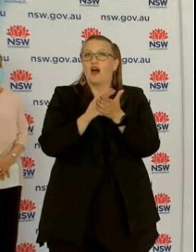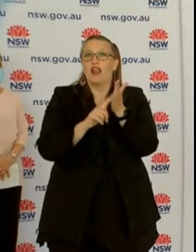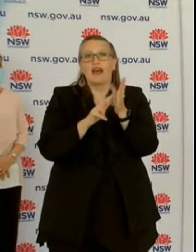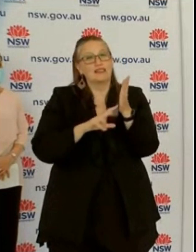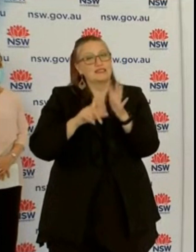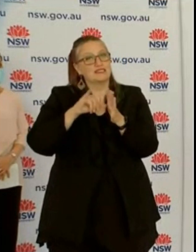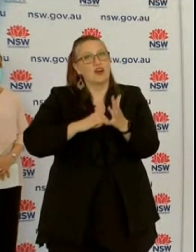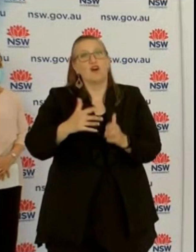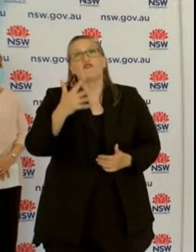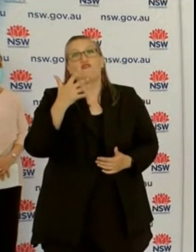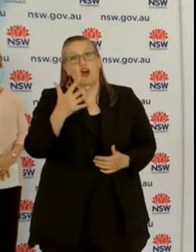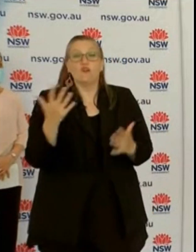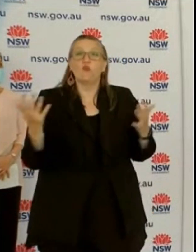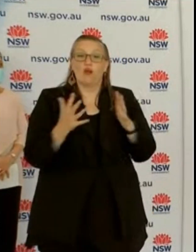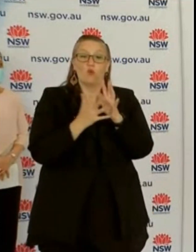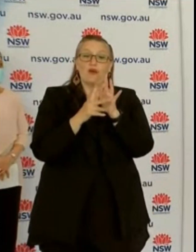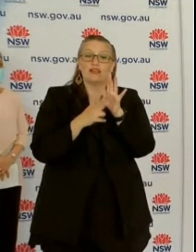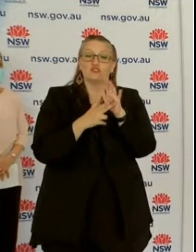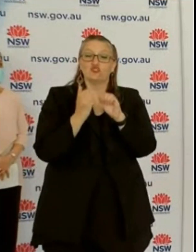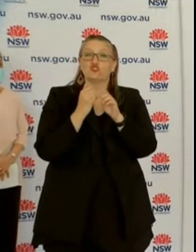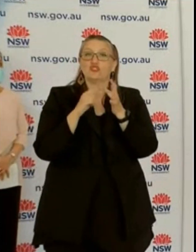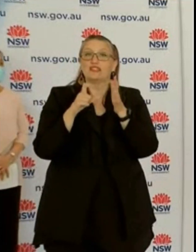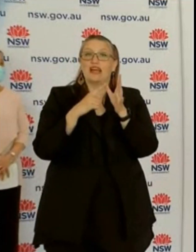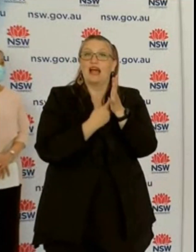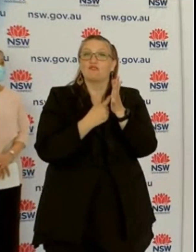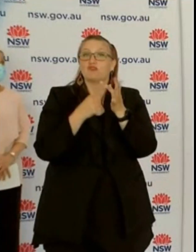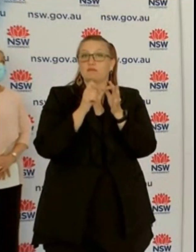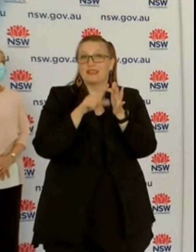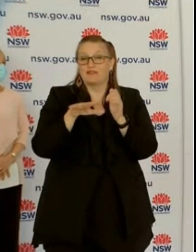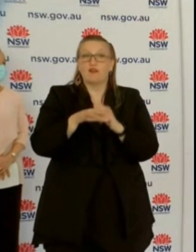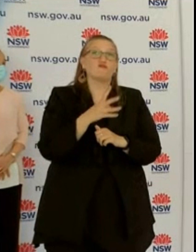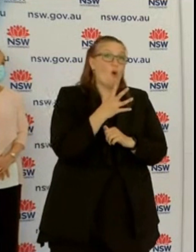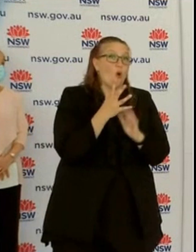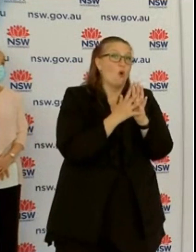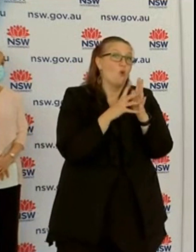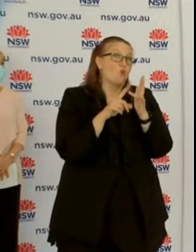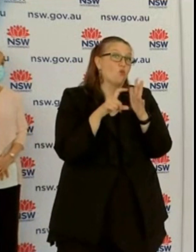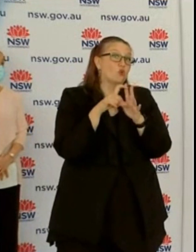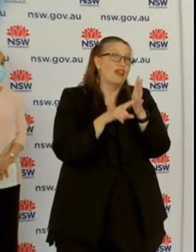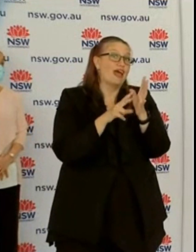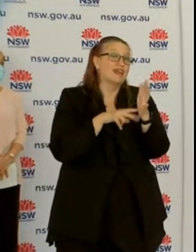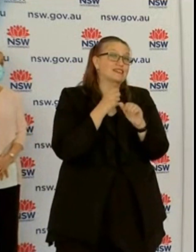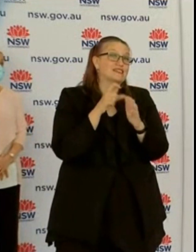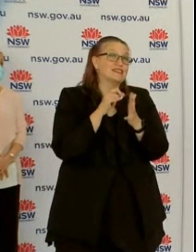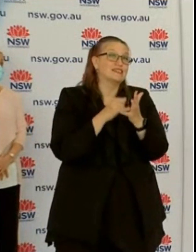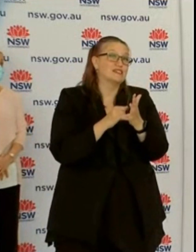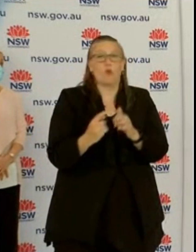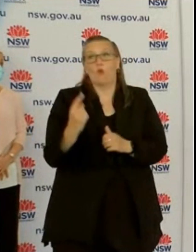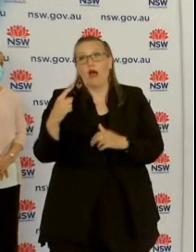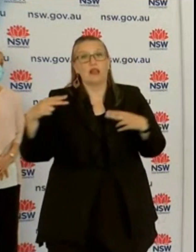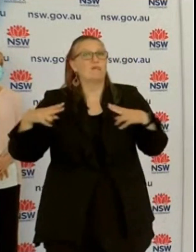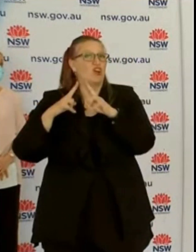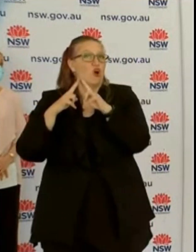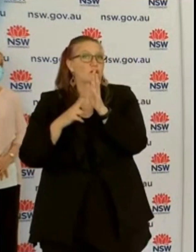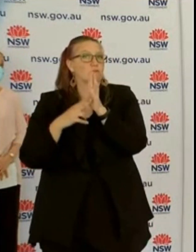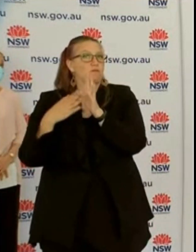new cases in the Wingecarribee Shire. 4 of those cases were in Woodlands and 1 case in Mittagong, in the Mittagong area.